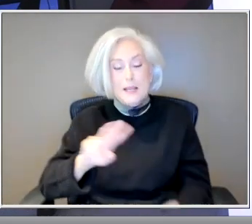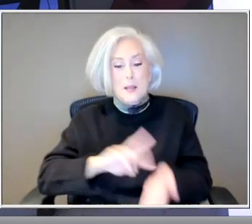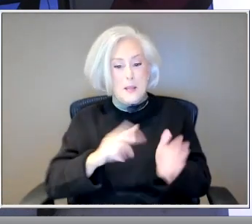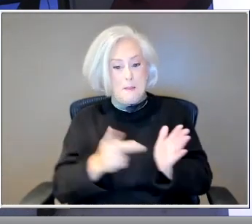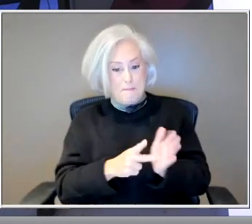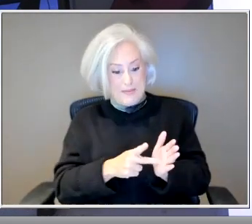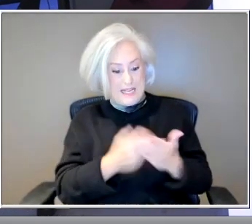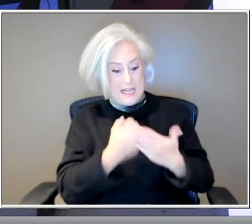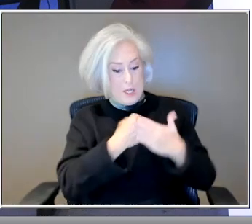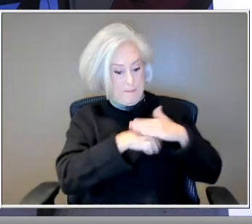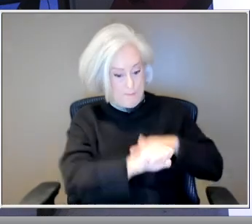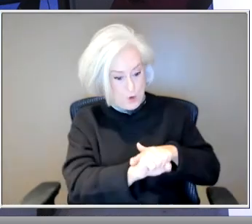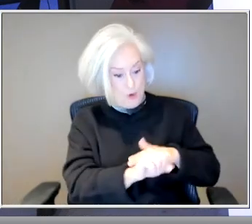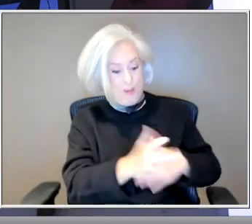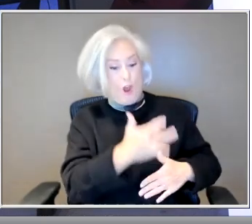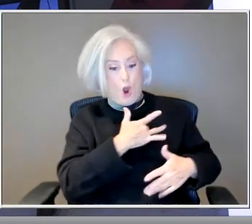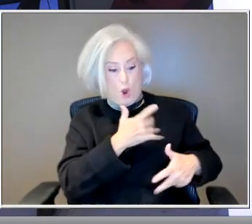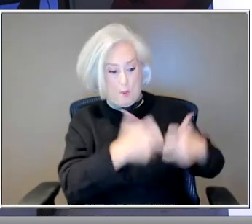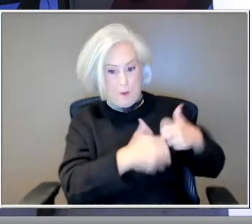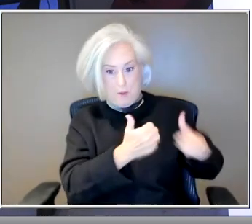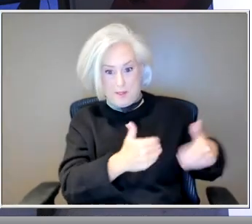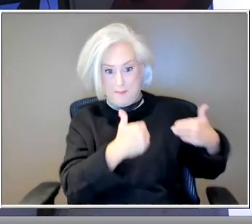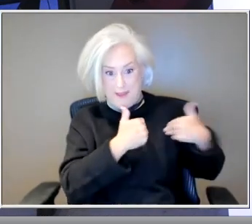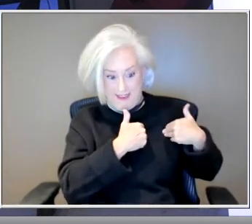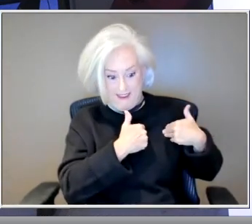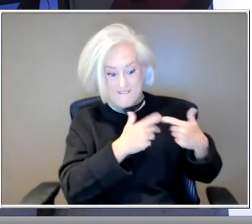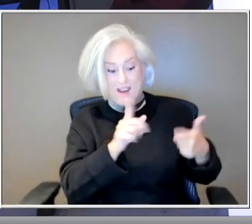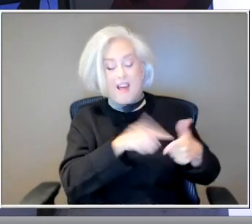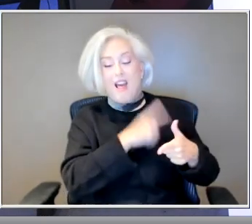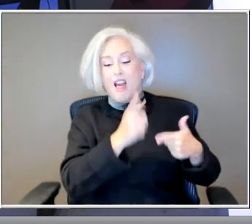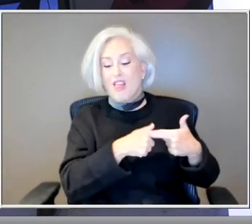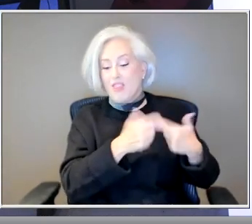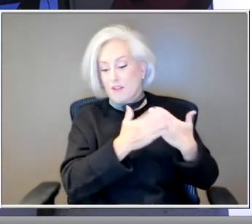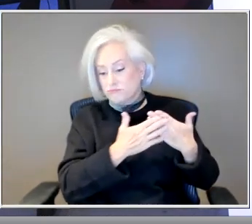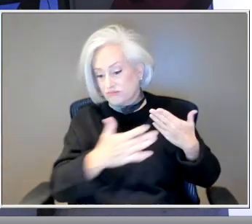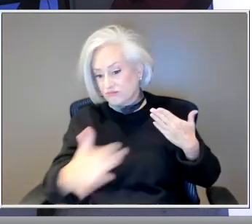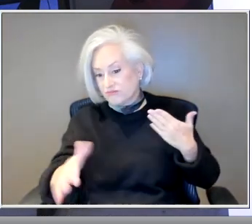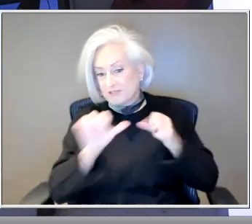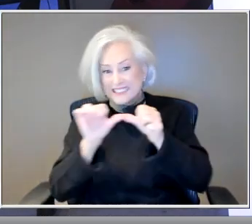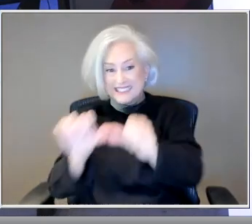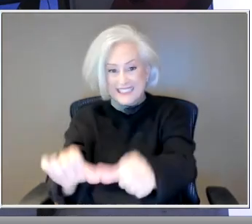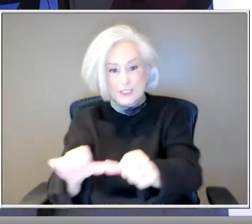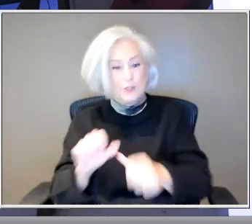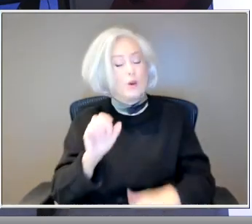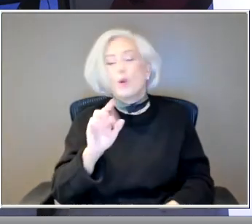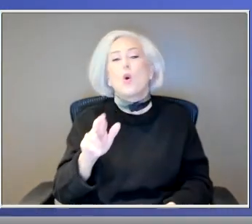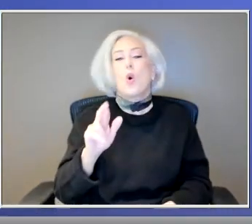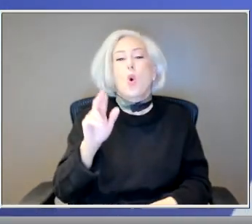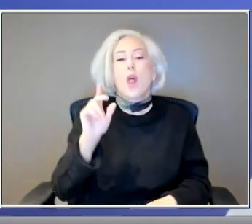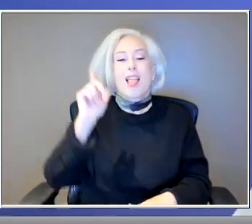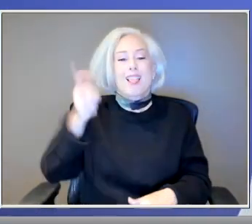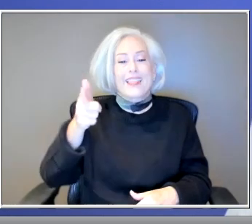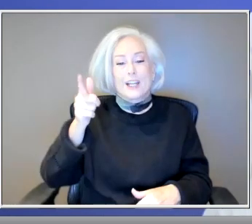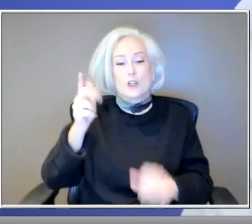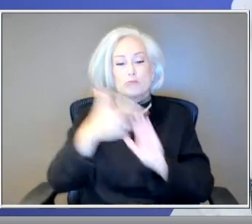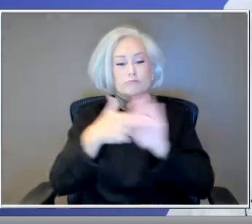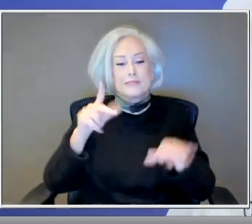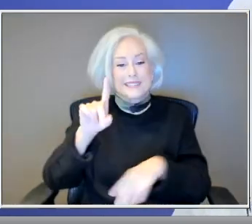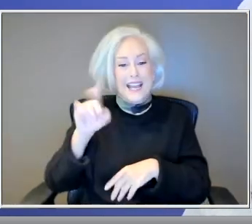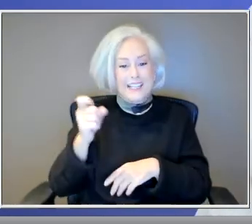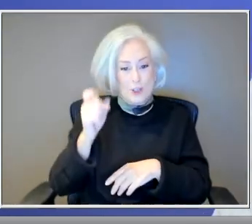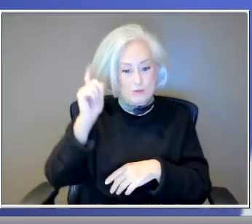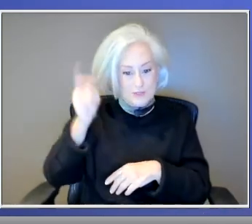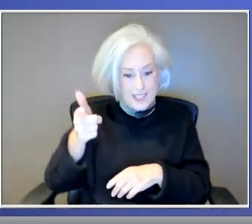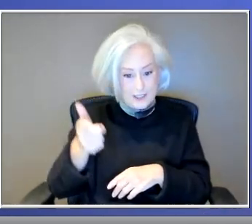and then you take over their care, or do you have some patients who were diagnosed as adults? You know, that's a great question. And so the answer is yes to